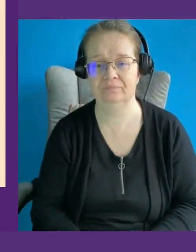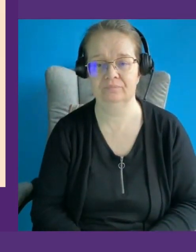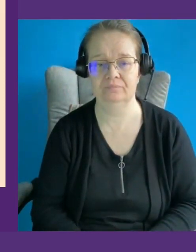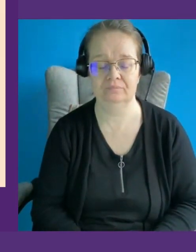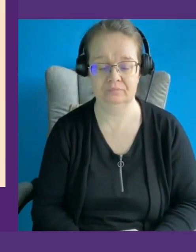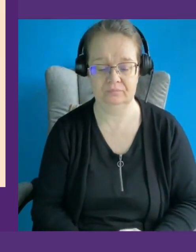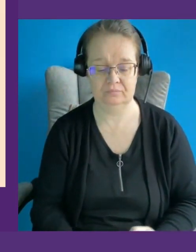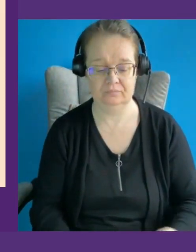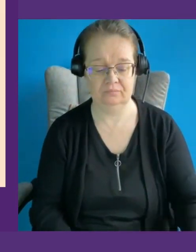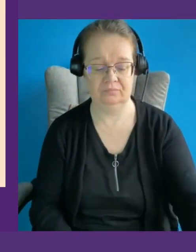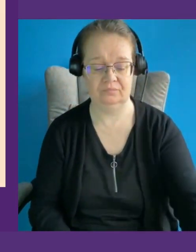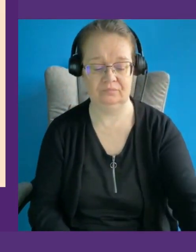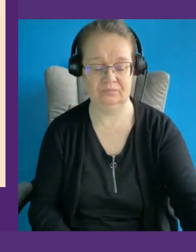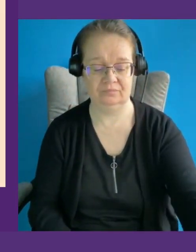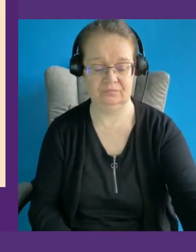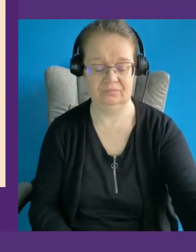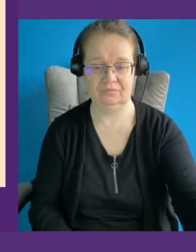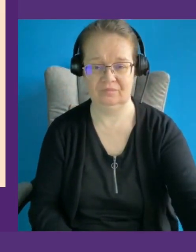To write home about as well.